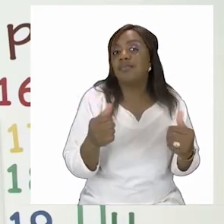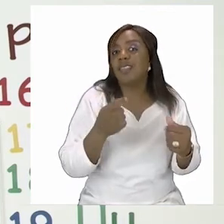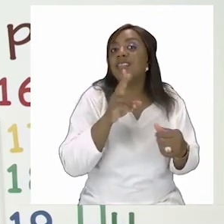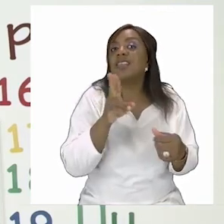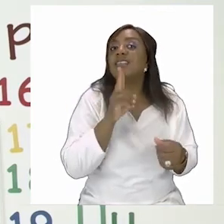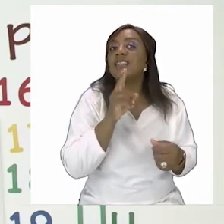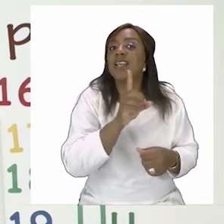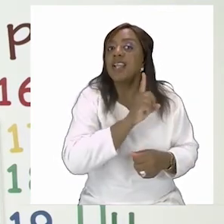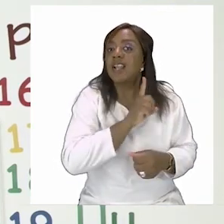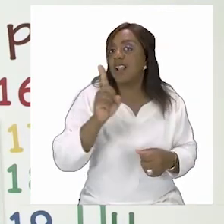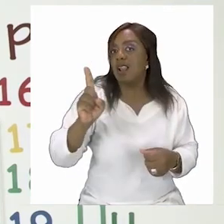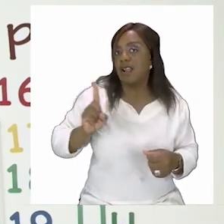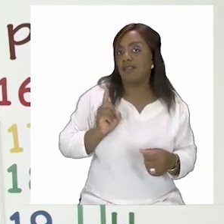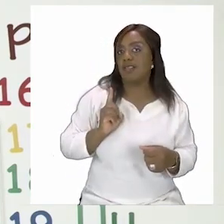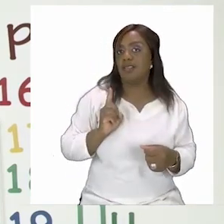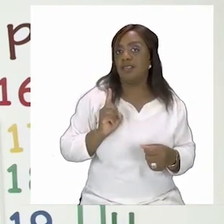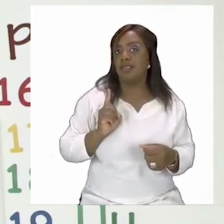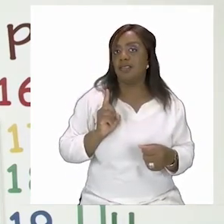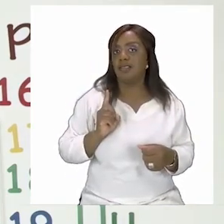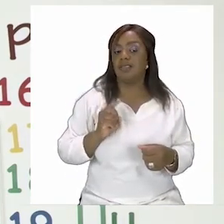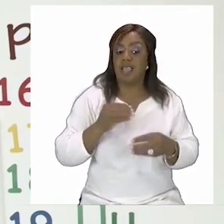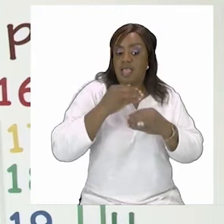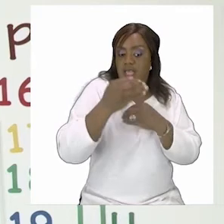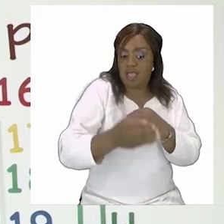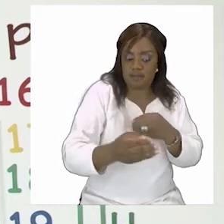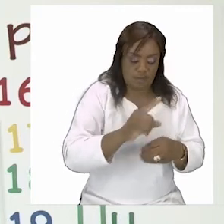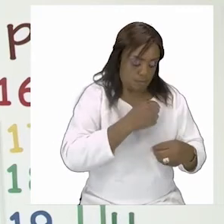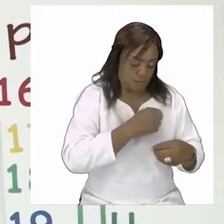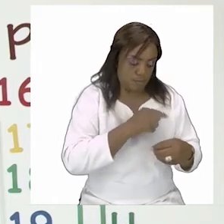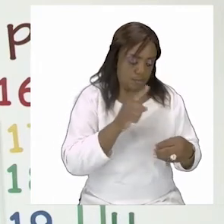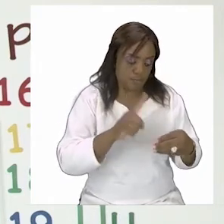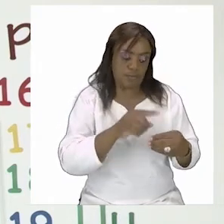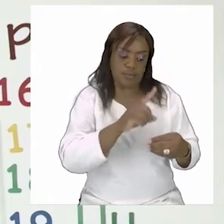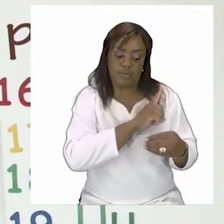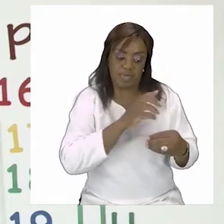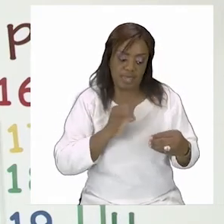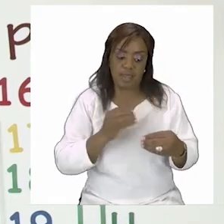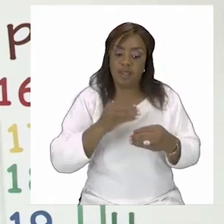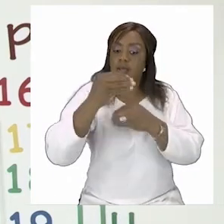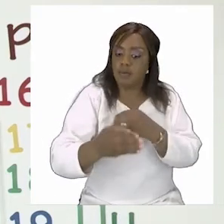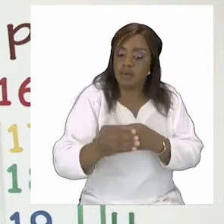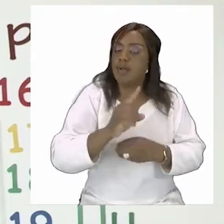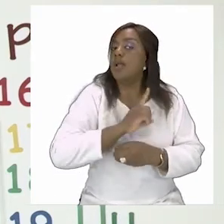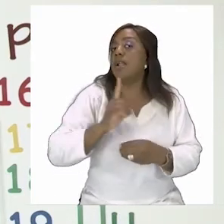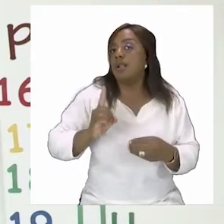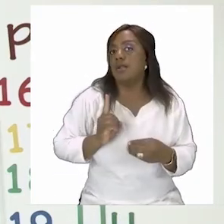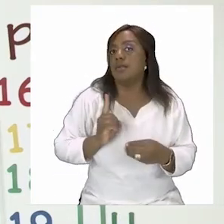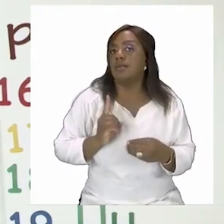is 11. So remember, boys and girls, that before means in